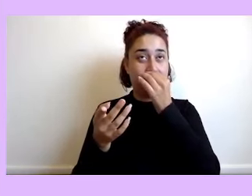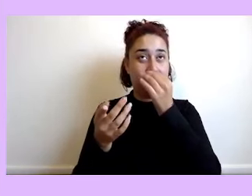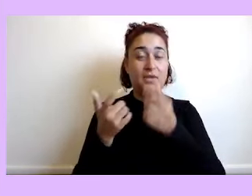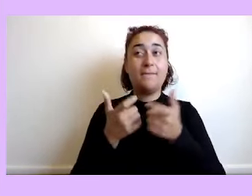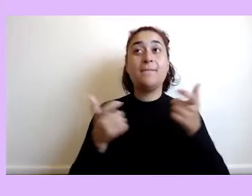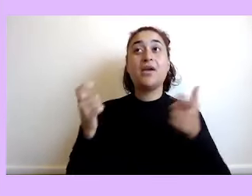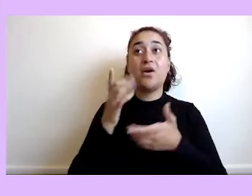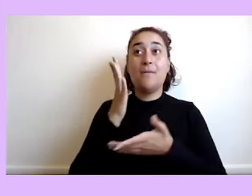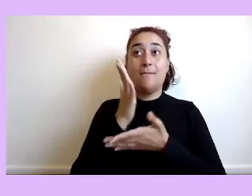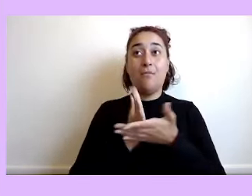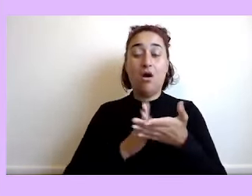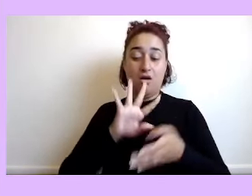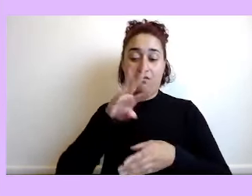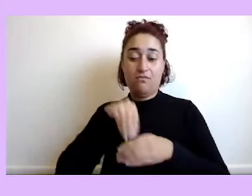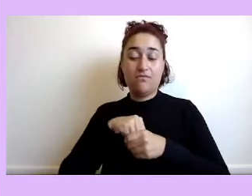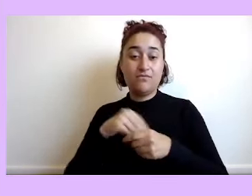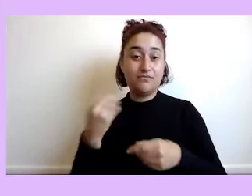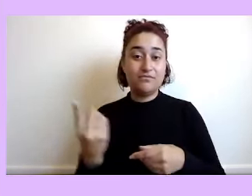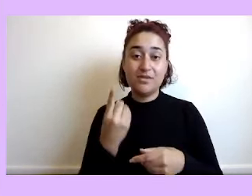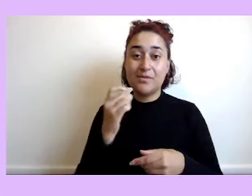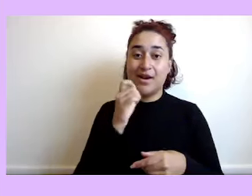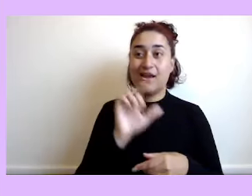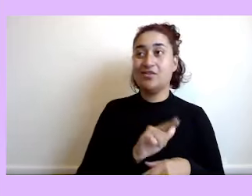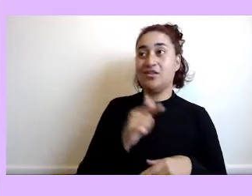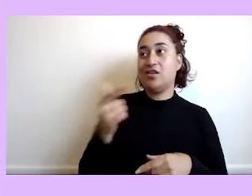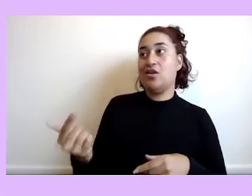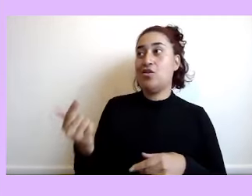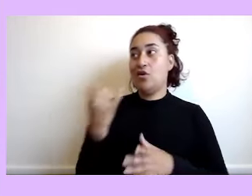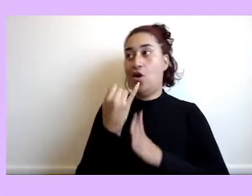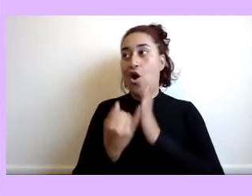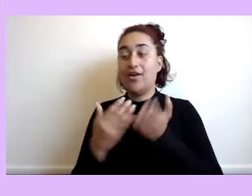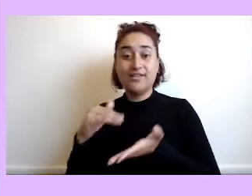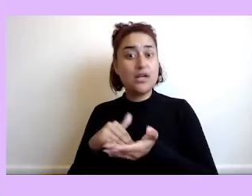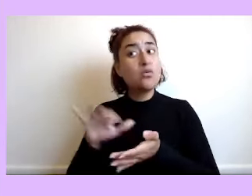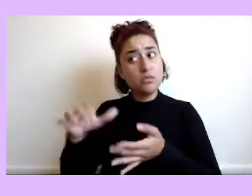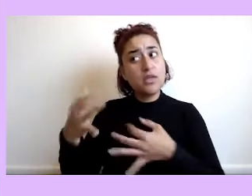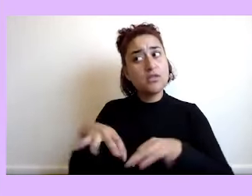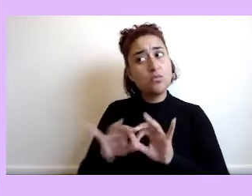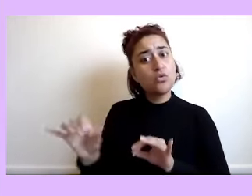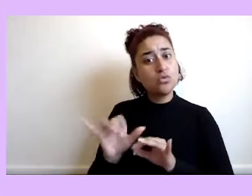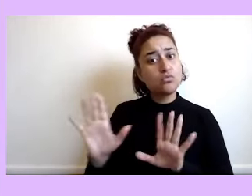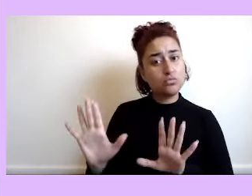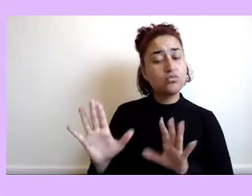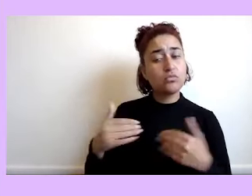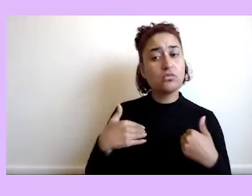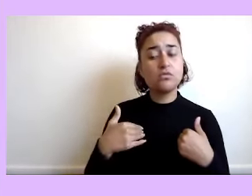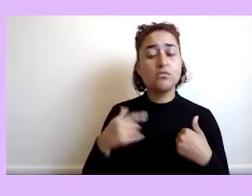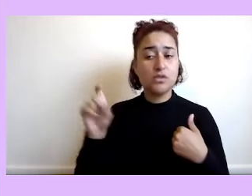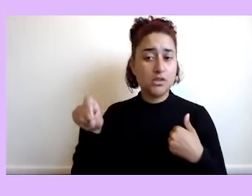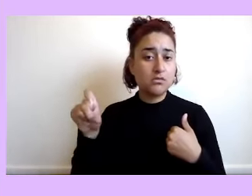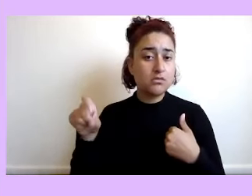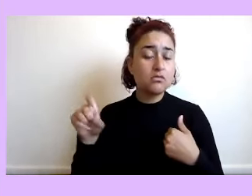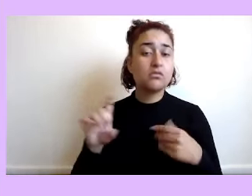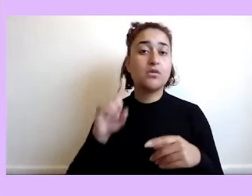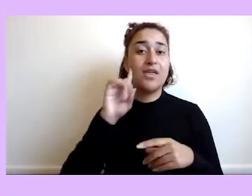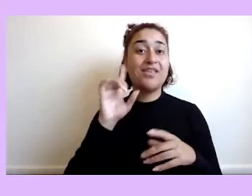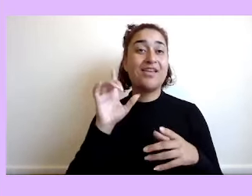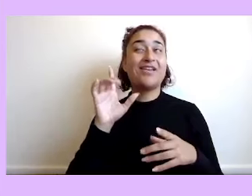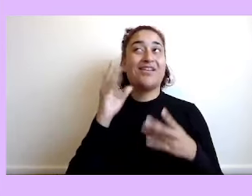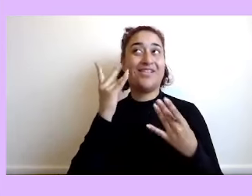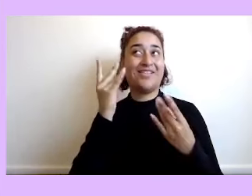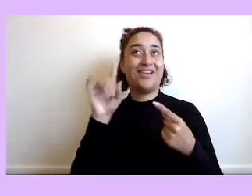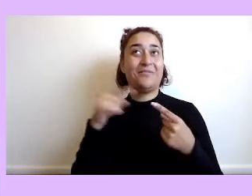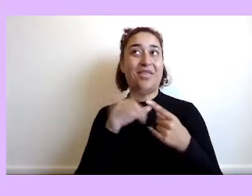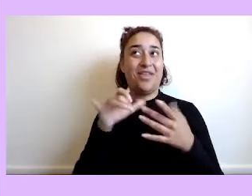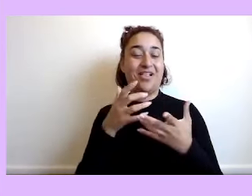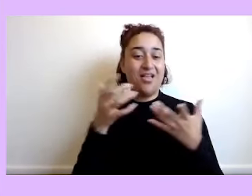of something, where we're not just another art center, which is important, but we have those. So I think a lot about that. And I have to